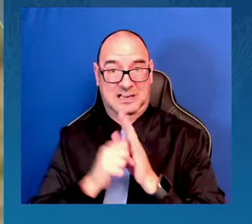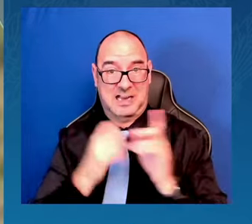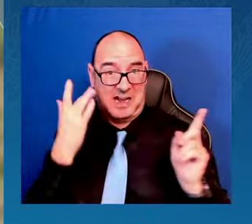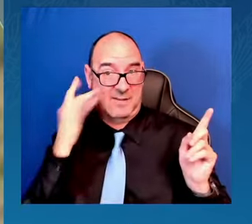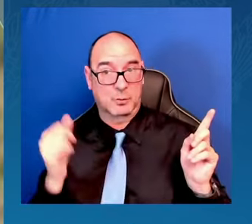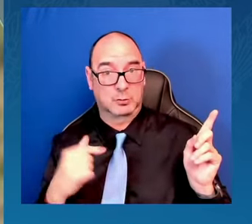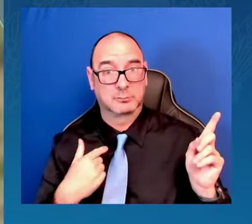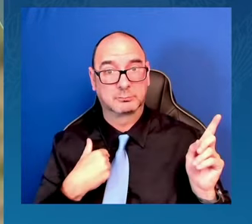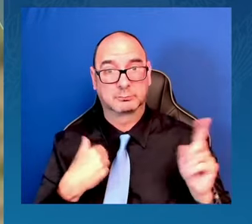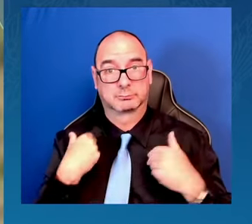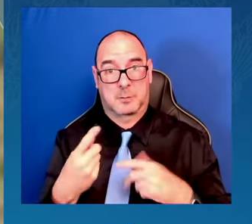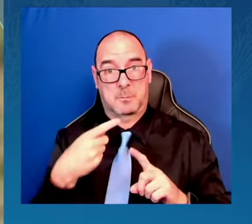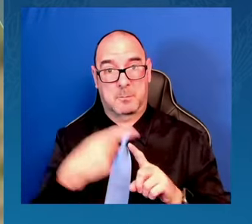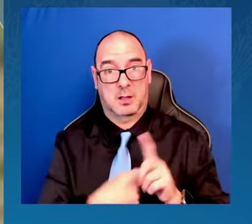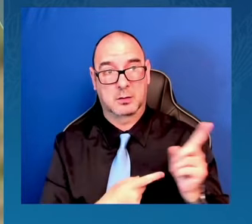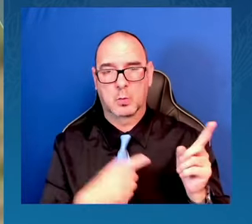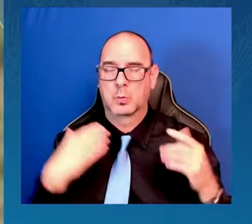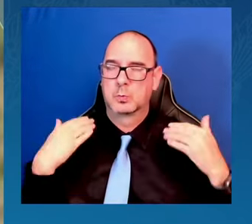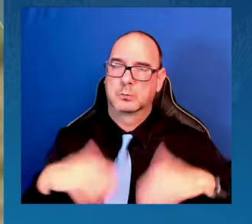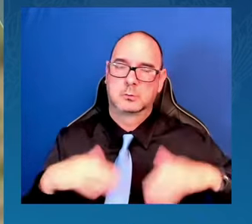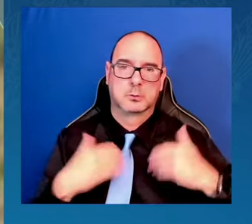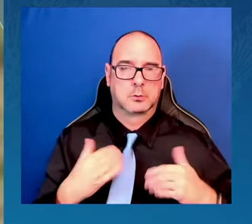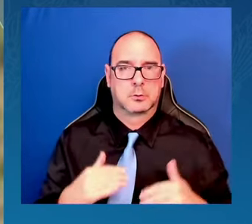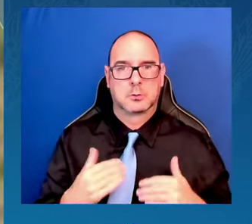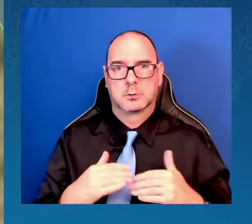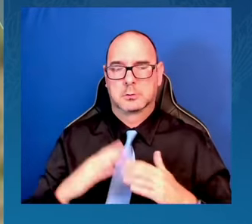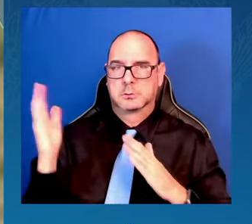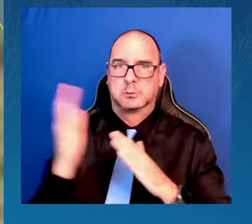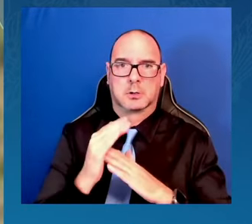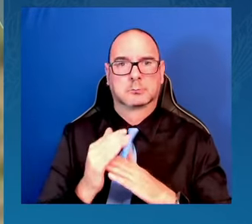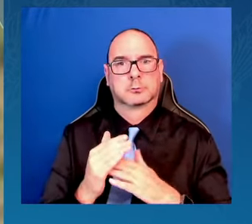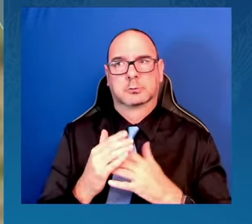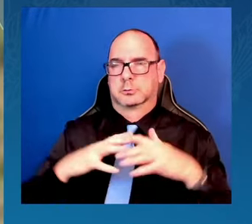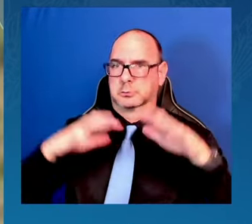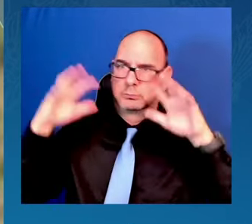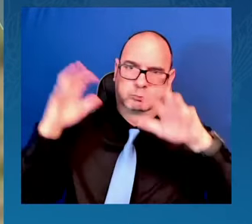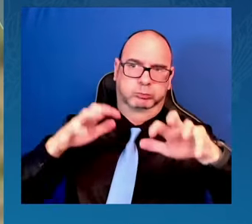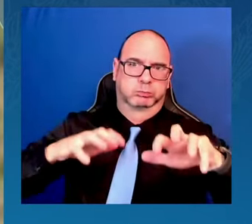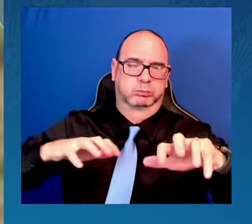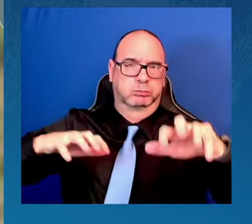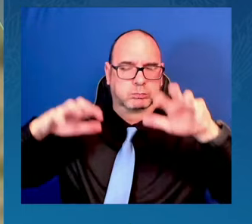set. Rain has flooded neighborhoods and washed away